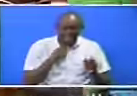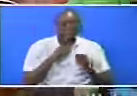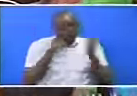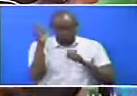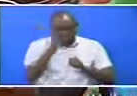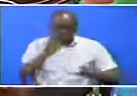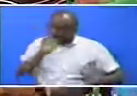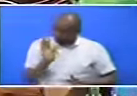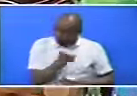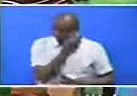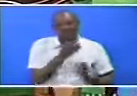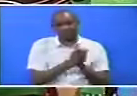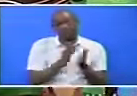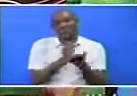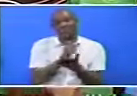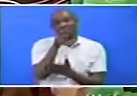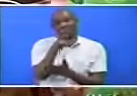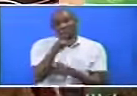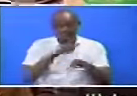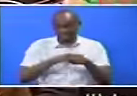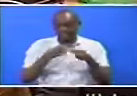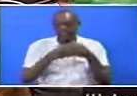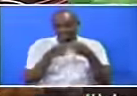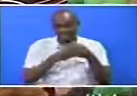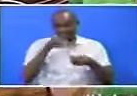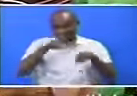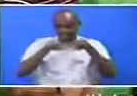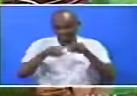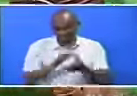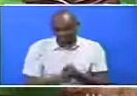President Uhuru Kenyatta from office come August the 8th. Timothy Otieno.